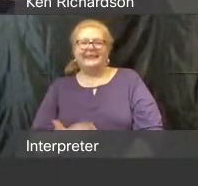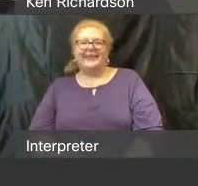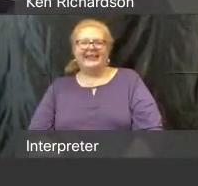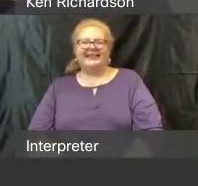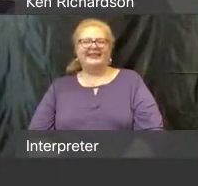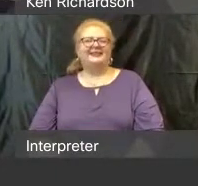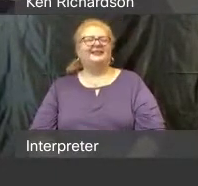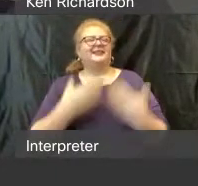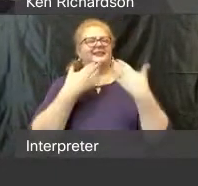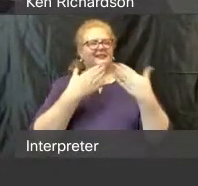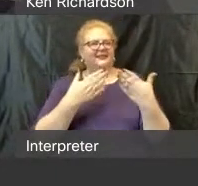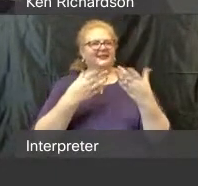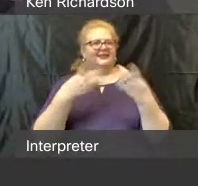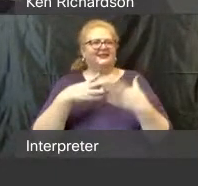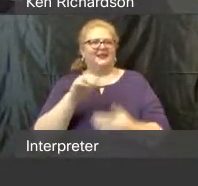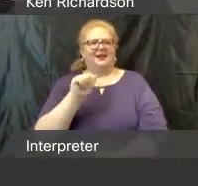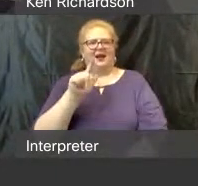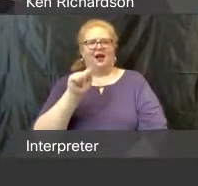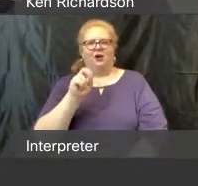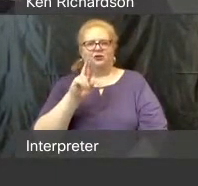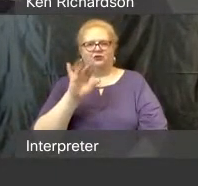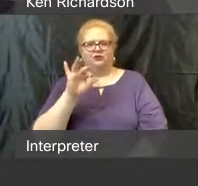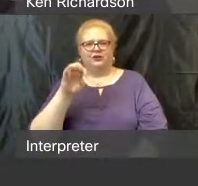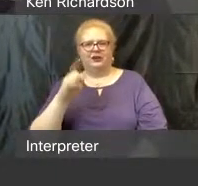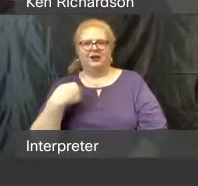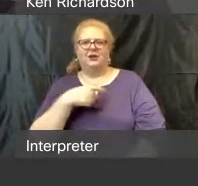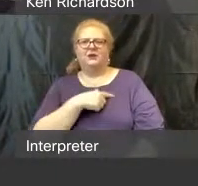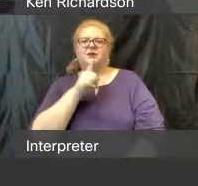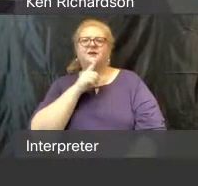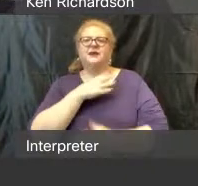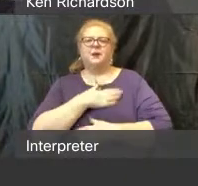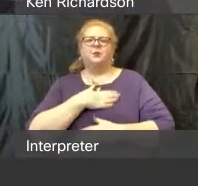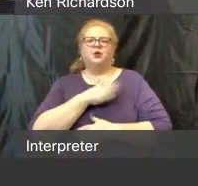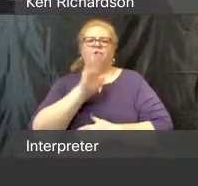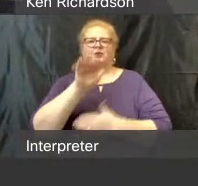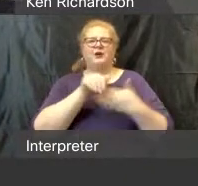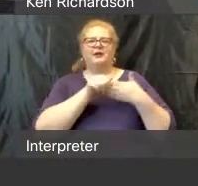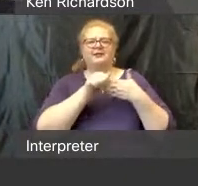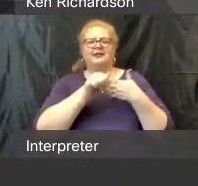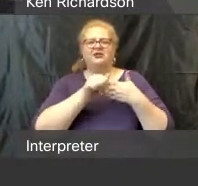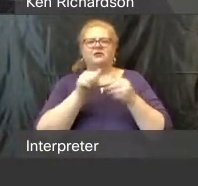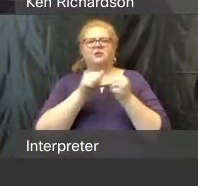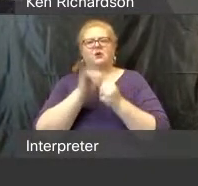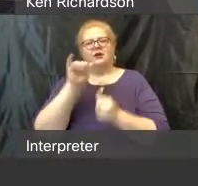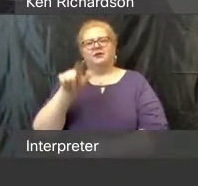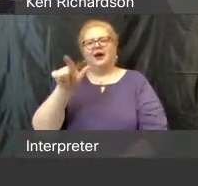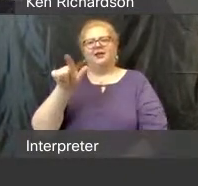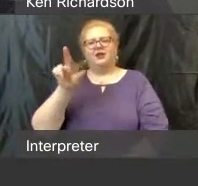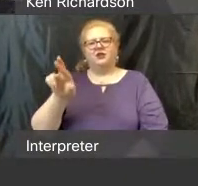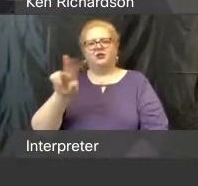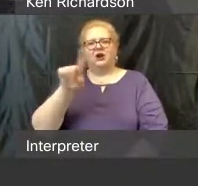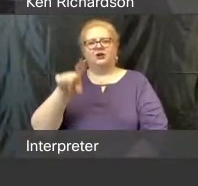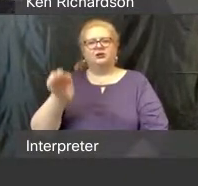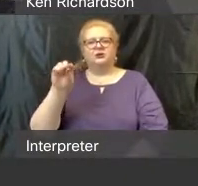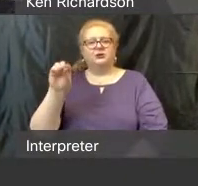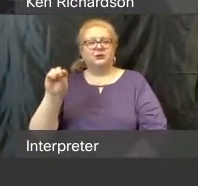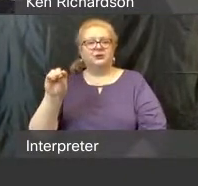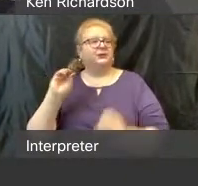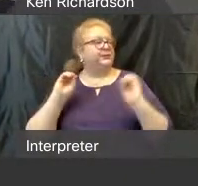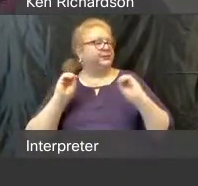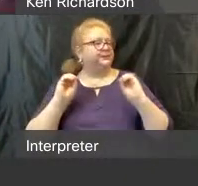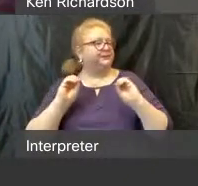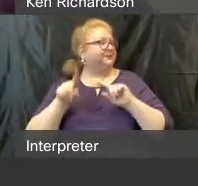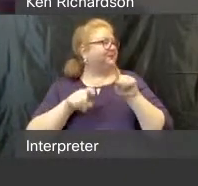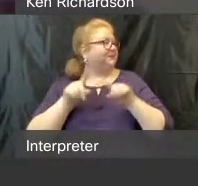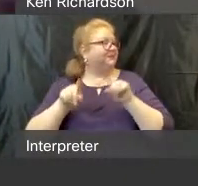Thank you so much, Director Altrui. We really do appreciate your leadership with the Little Rock Zoo. Seeing no questions from members